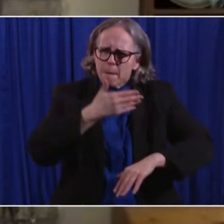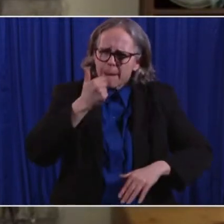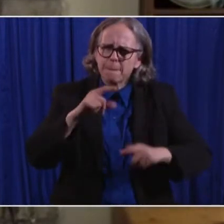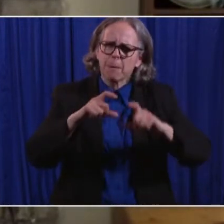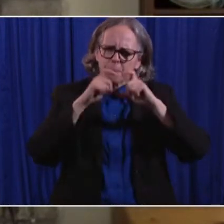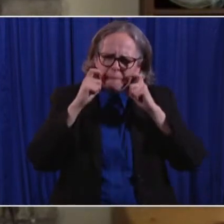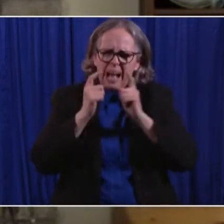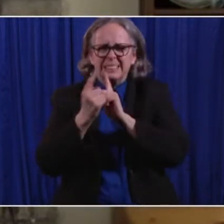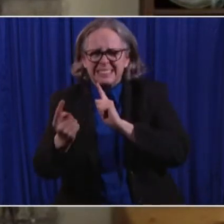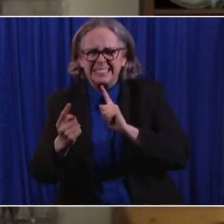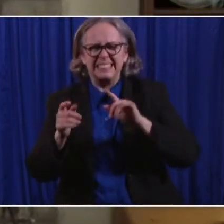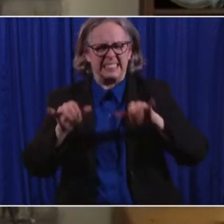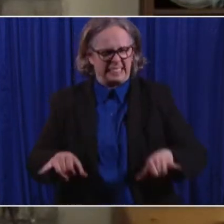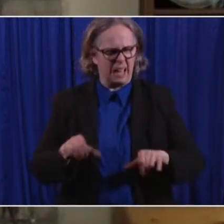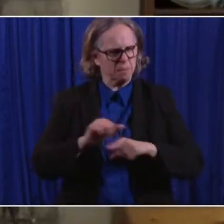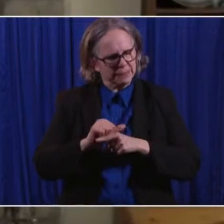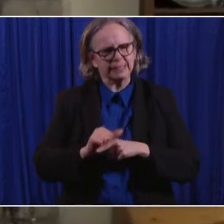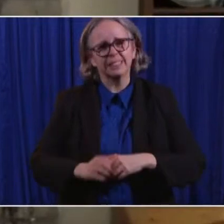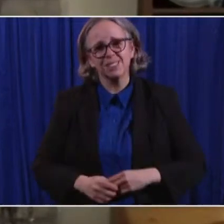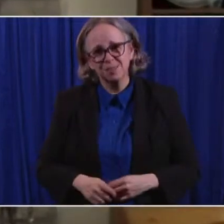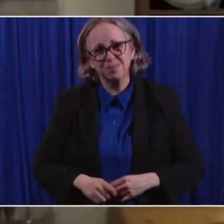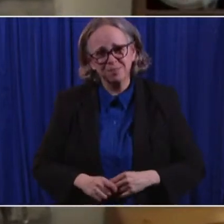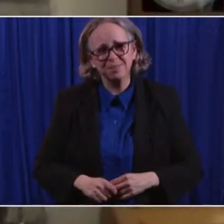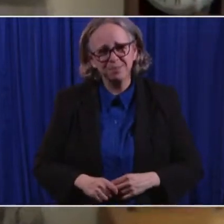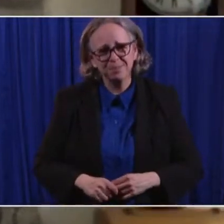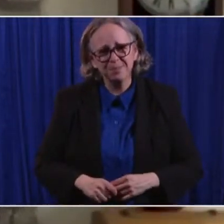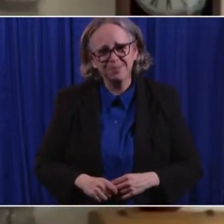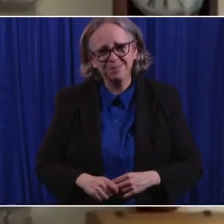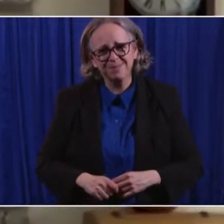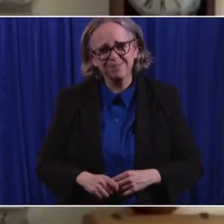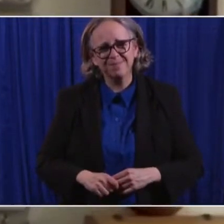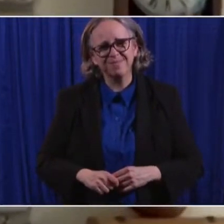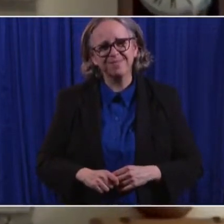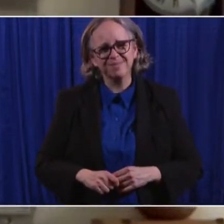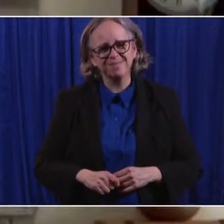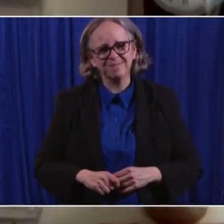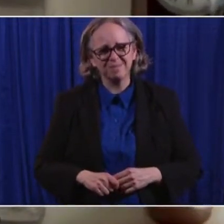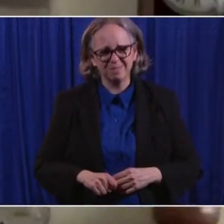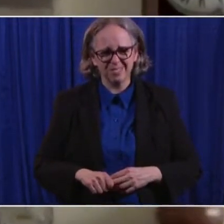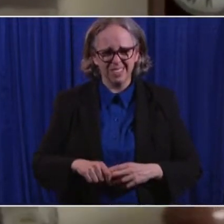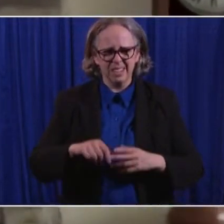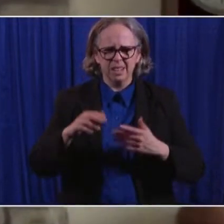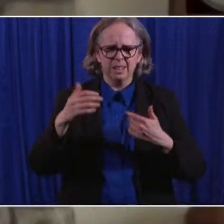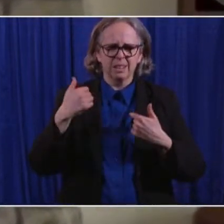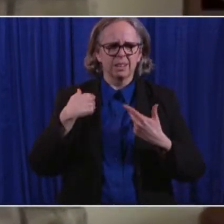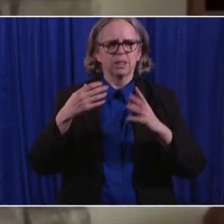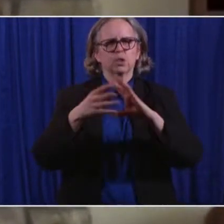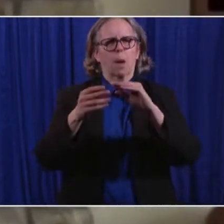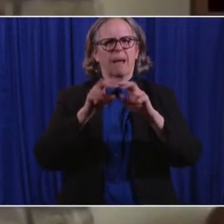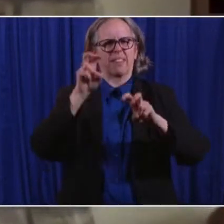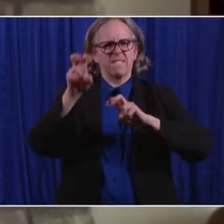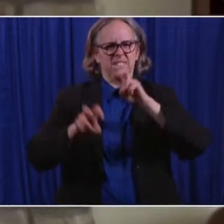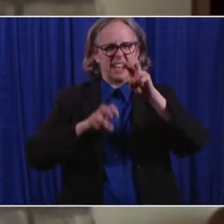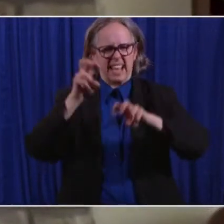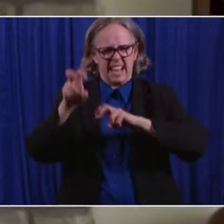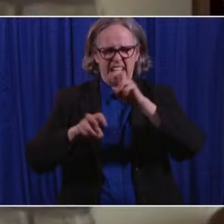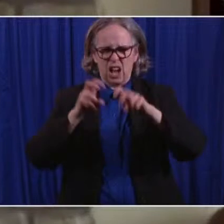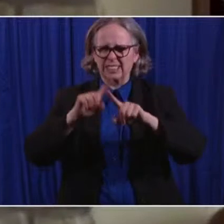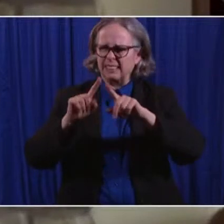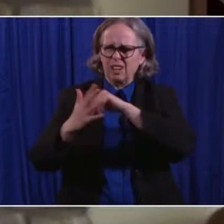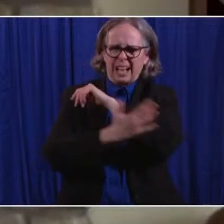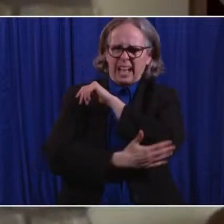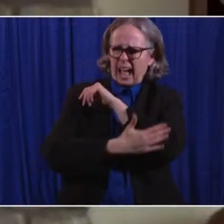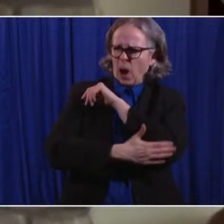We've had discussions with a number of members of county fairs. Our fair boards do a